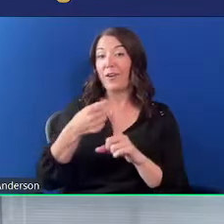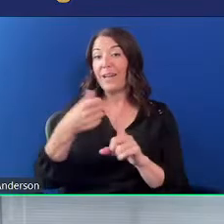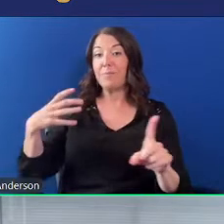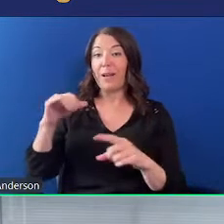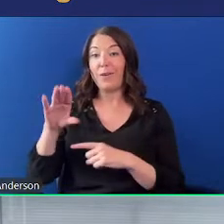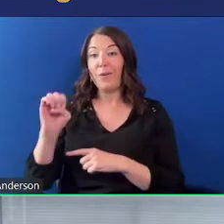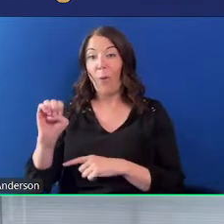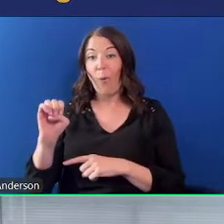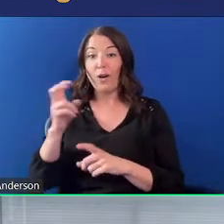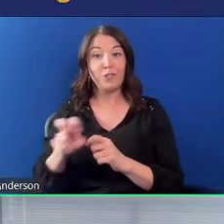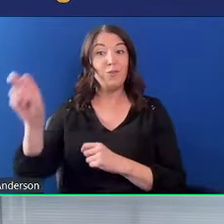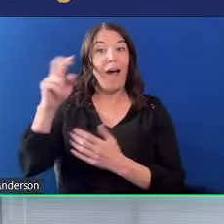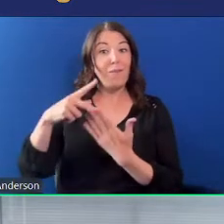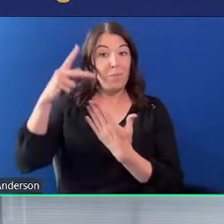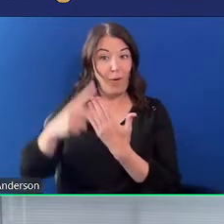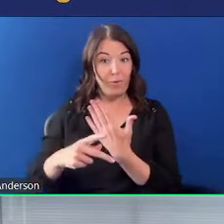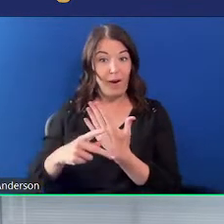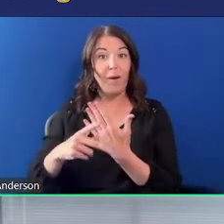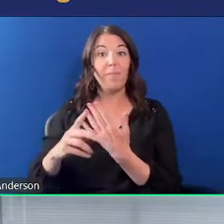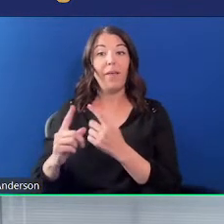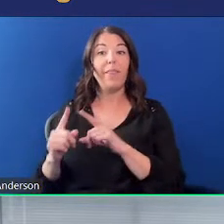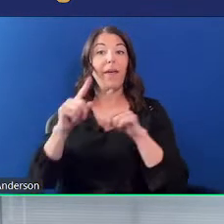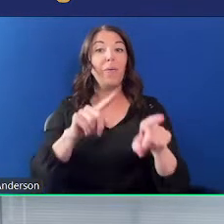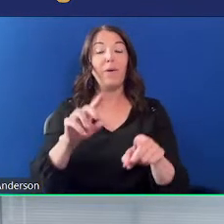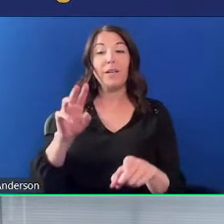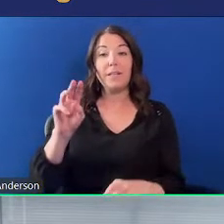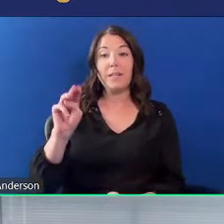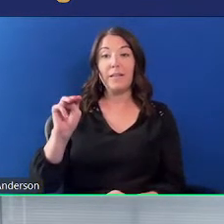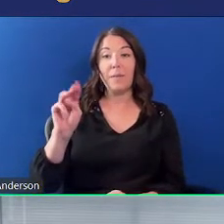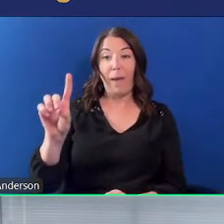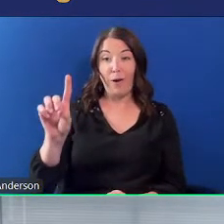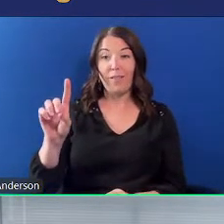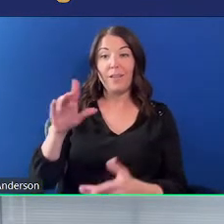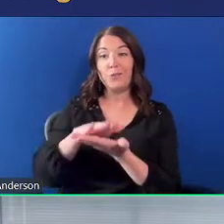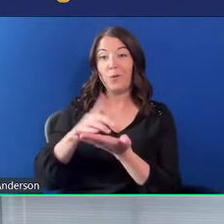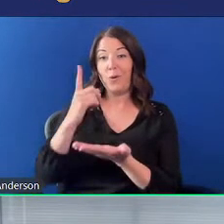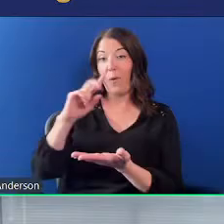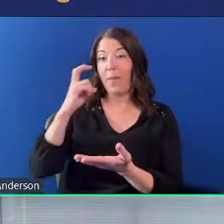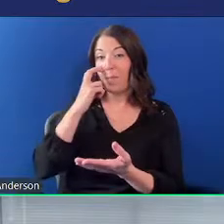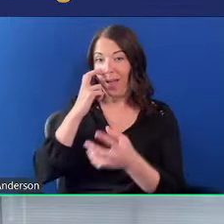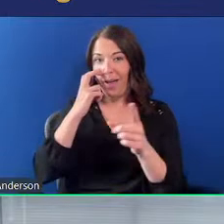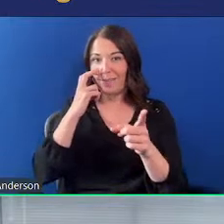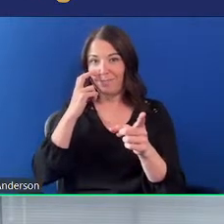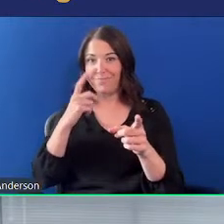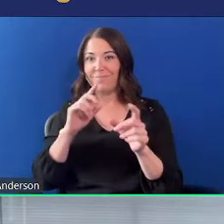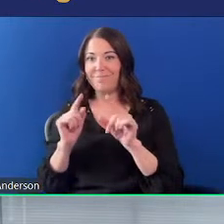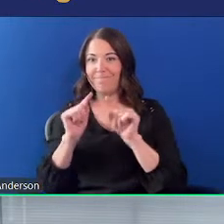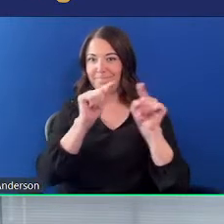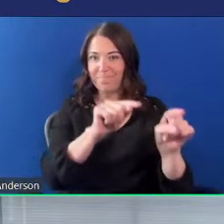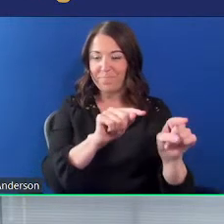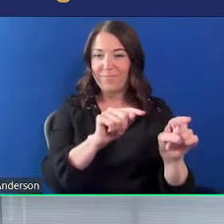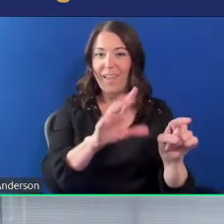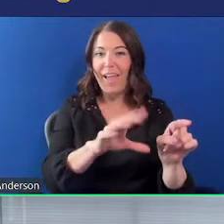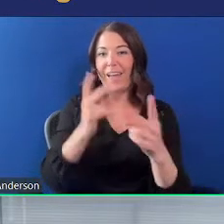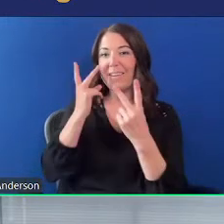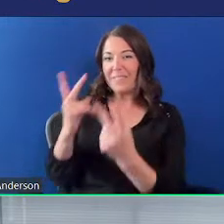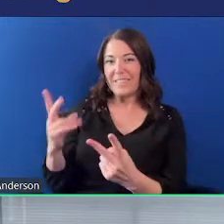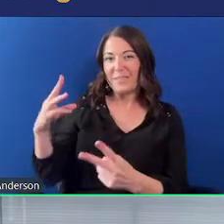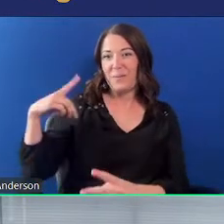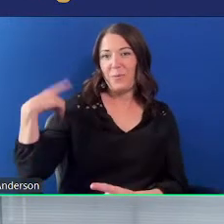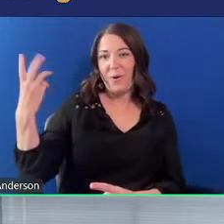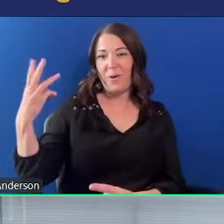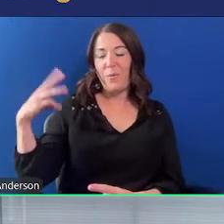where they went to the Maryland School for the Blind, spent some time there, and then were able to also visit Washington,